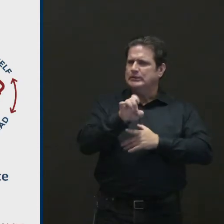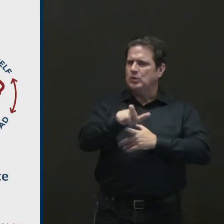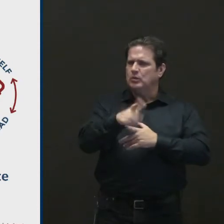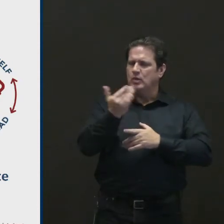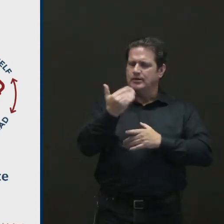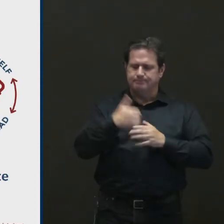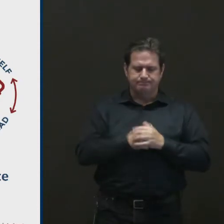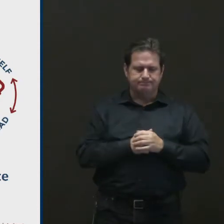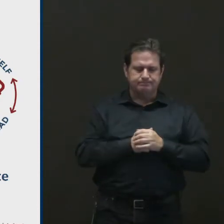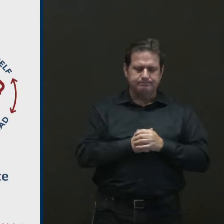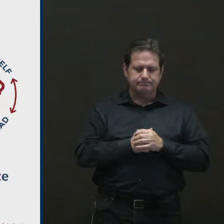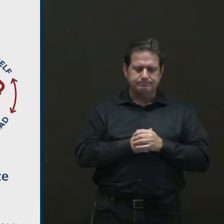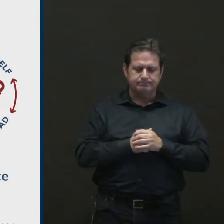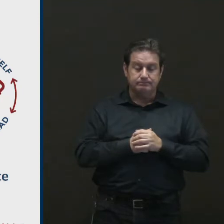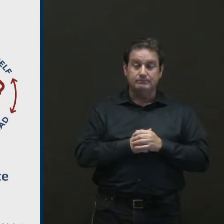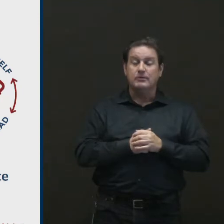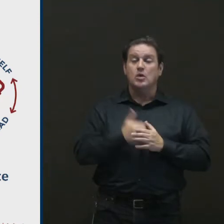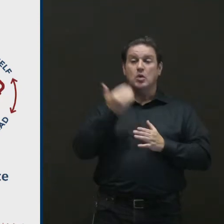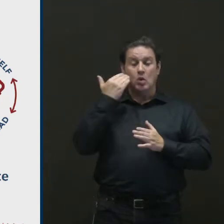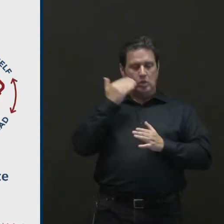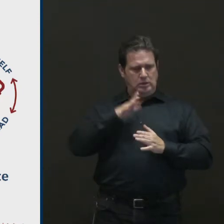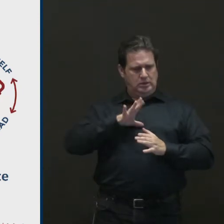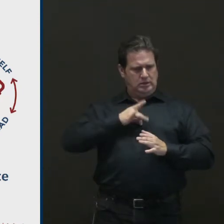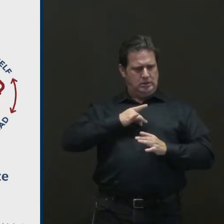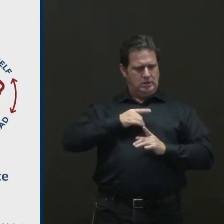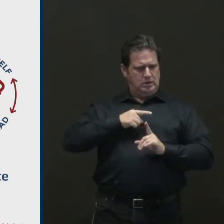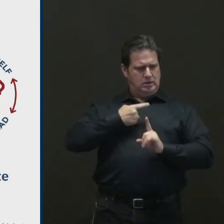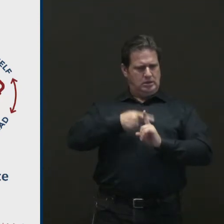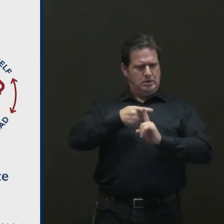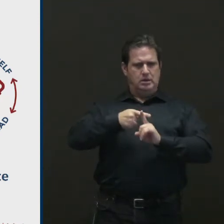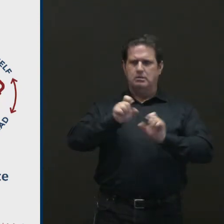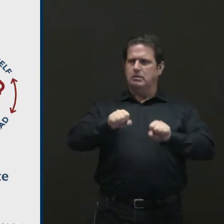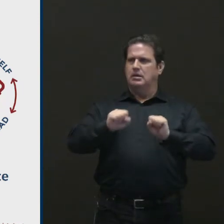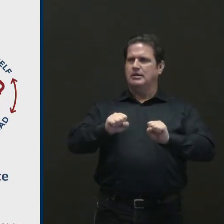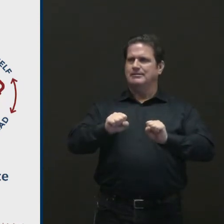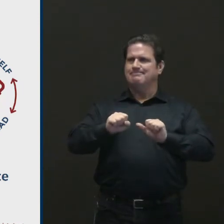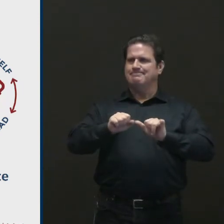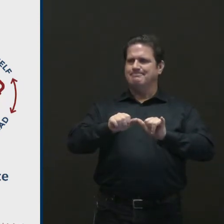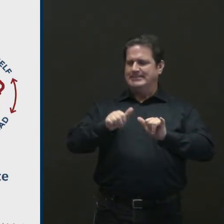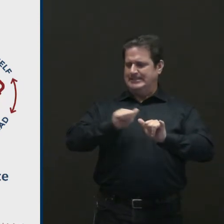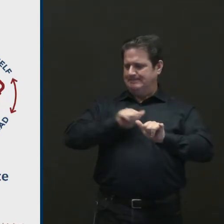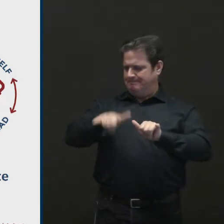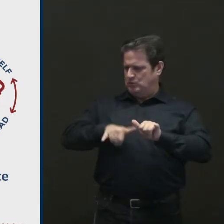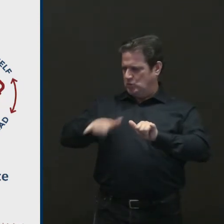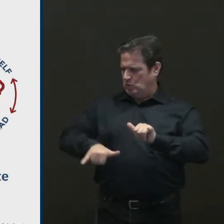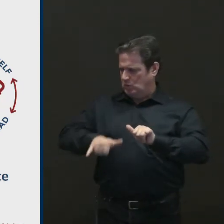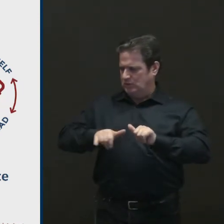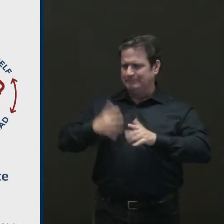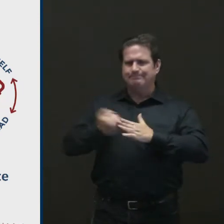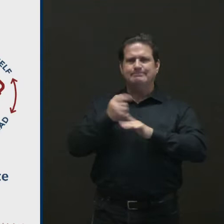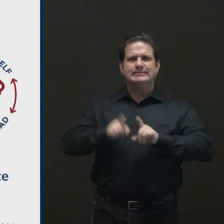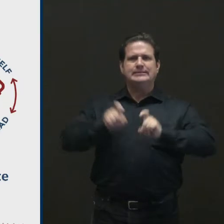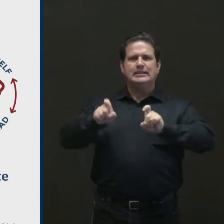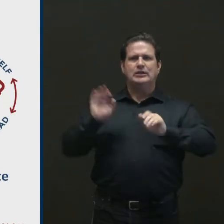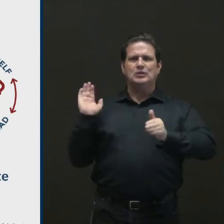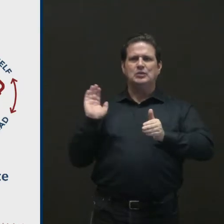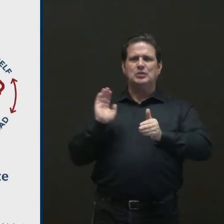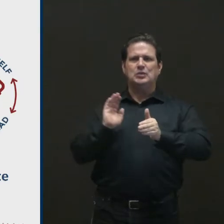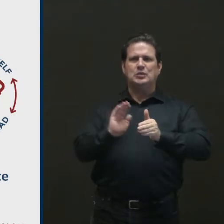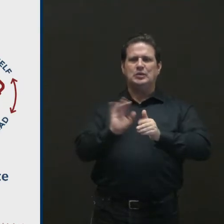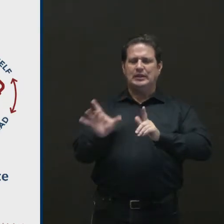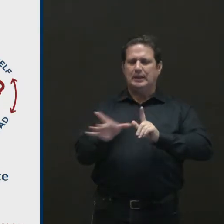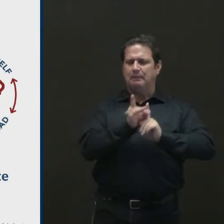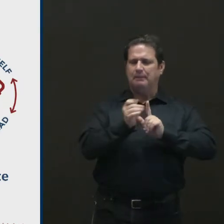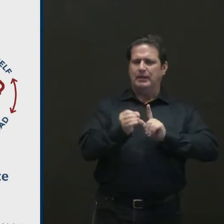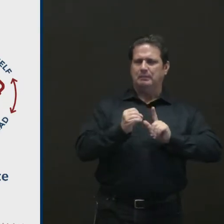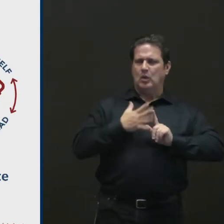Delawareans? Knowing about your potential exposure allows you to self-quarantine, get tested, and reduce potential exposures